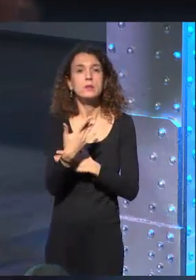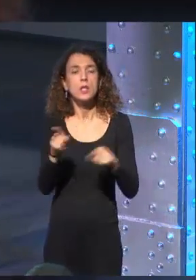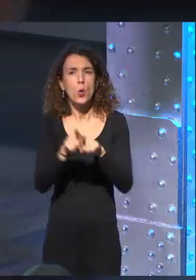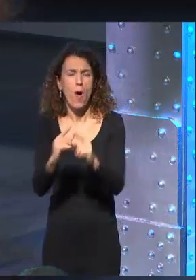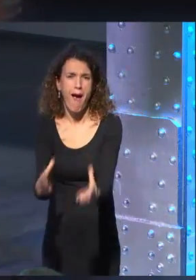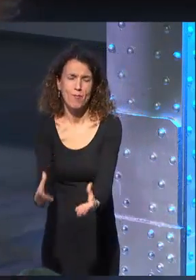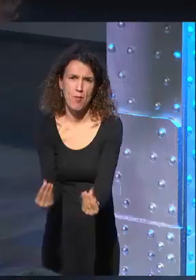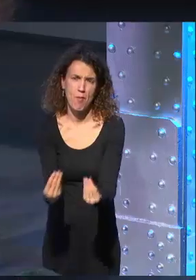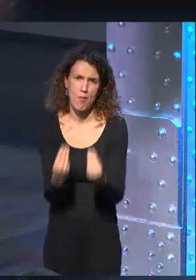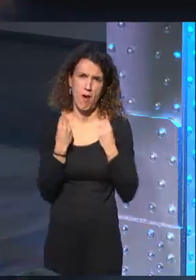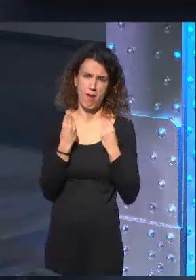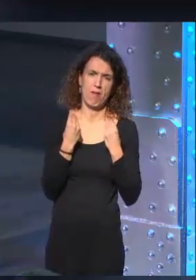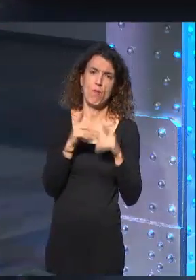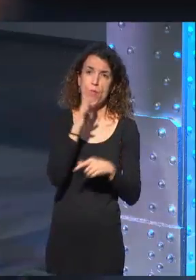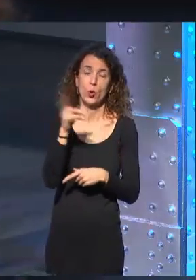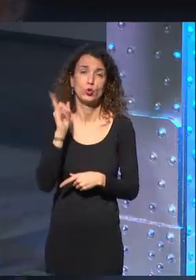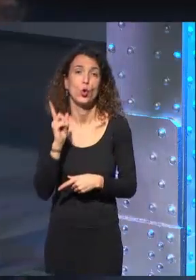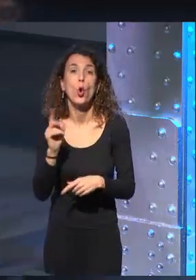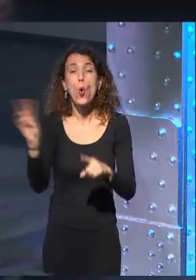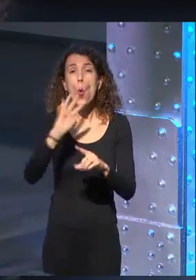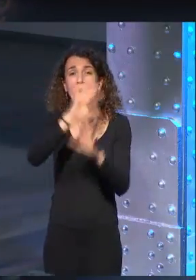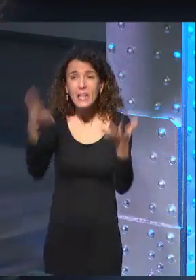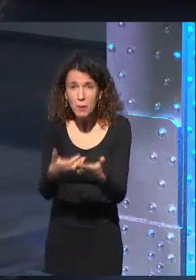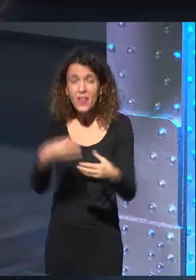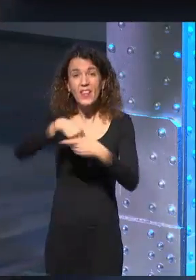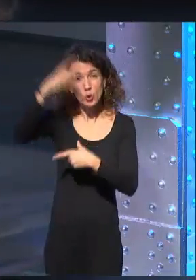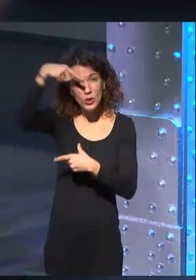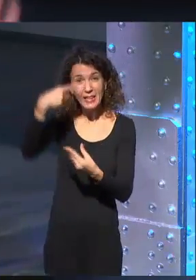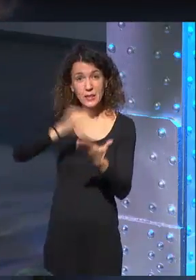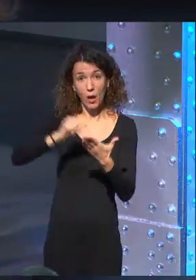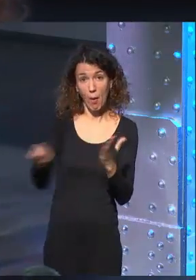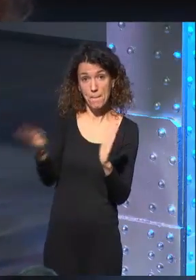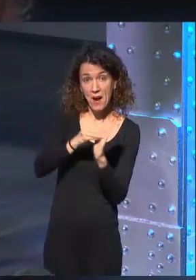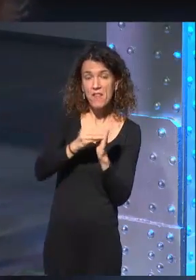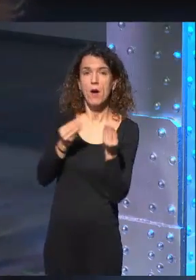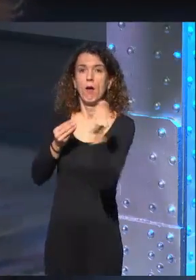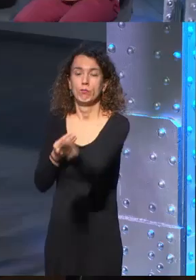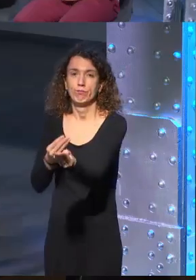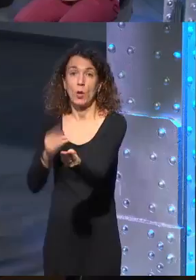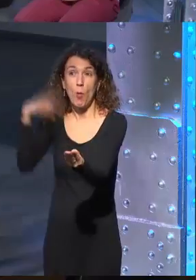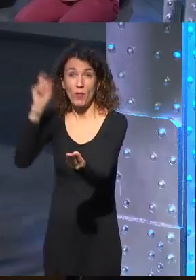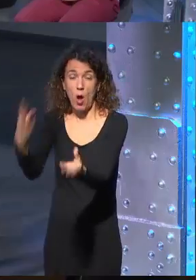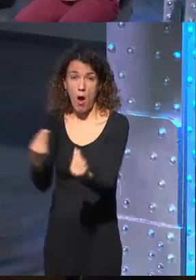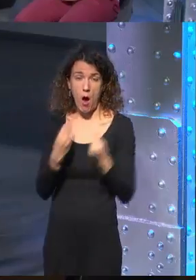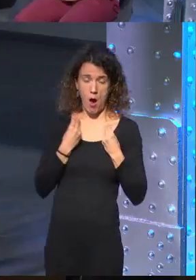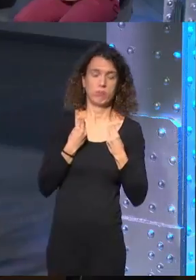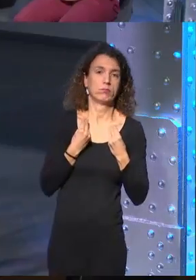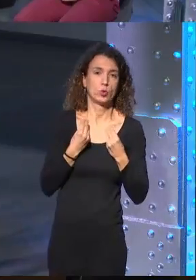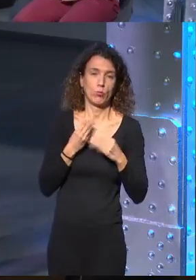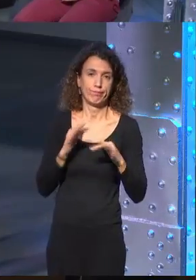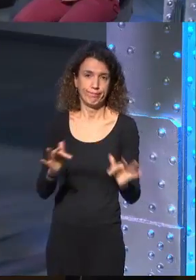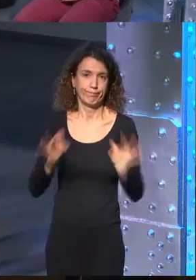date of birth and career. He told me off as you can't